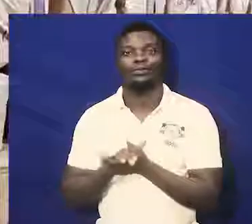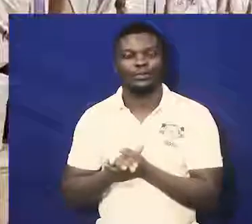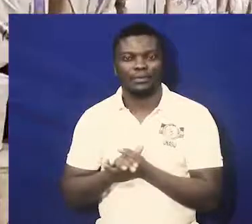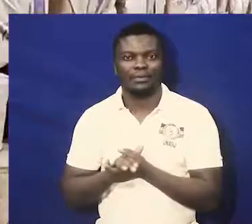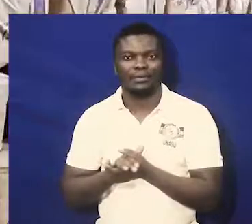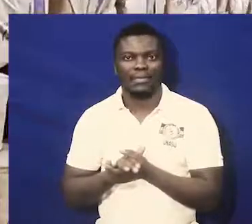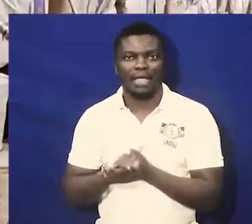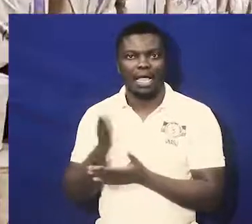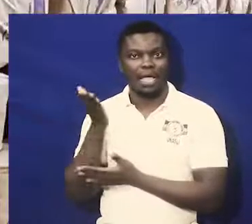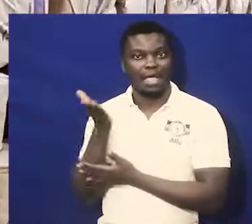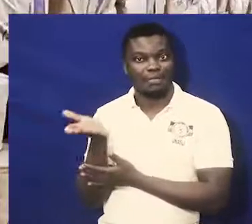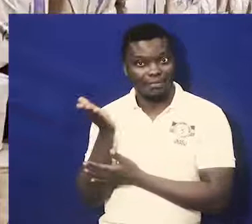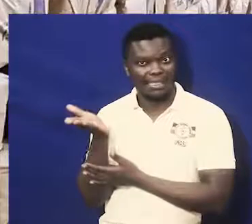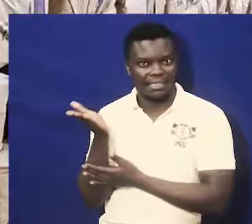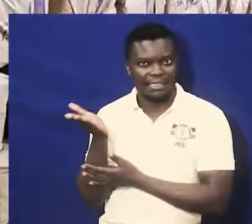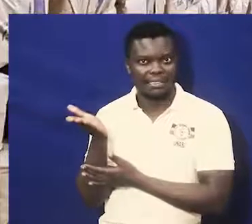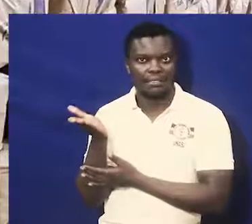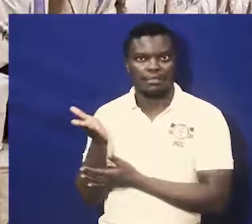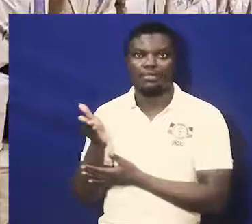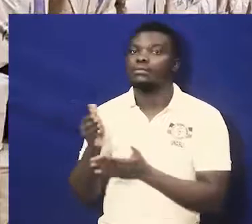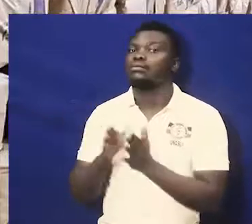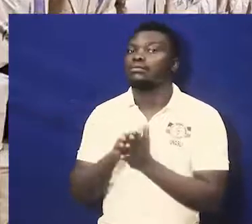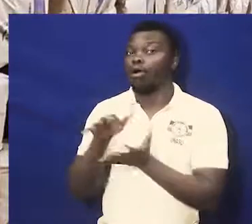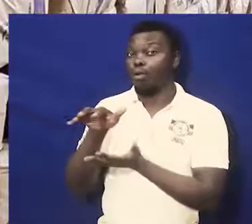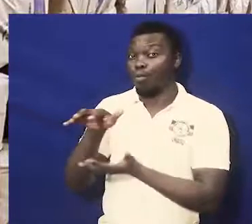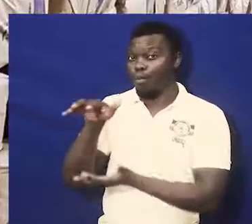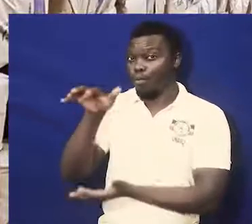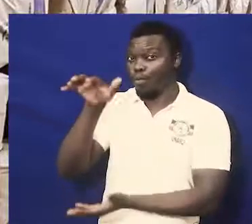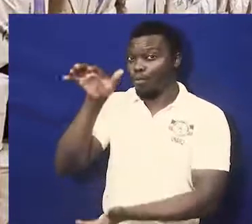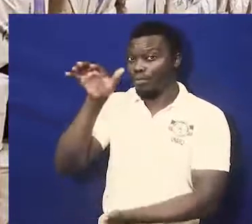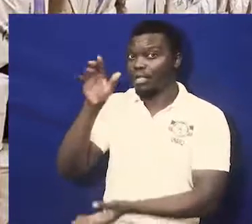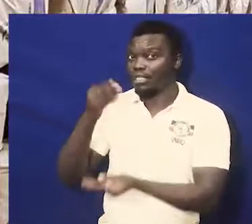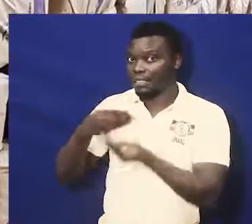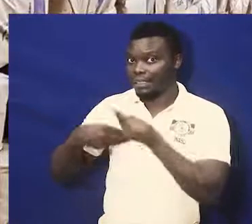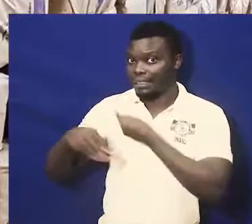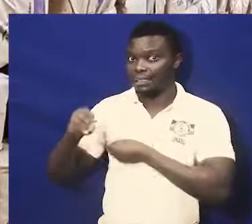And this is a wholesale shop.